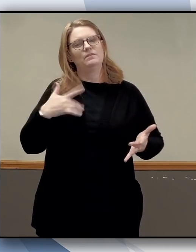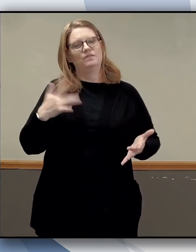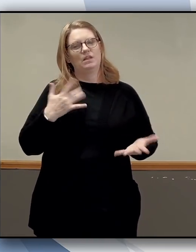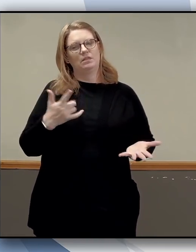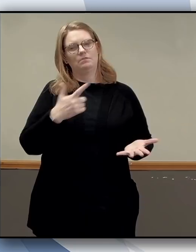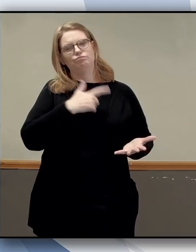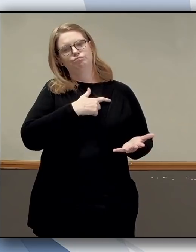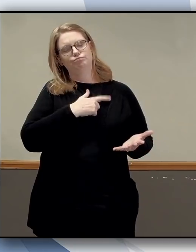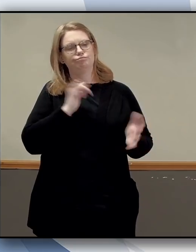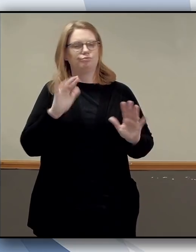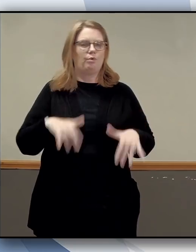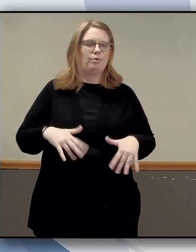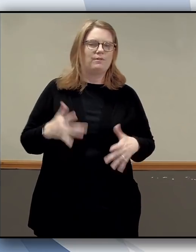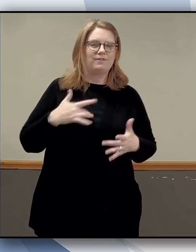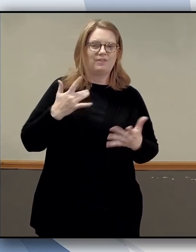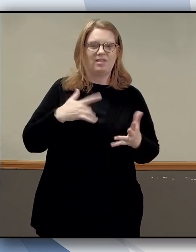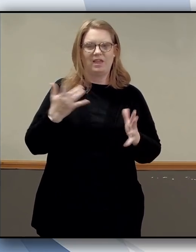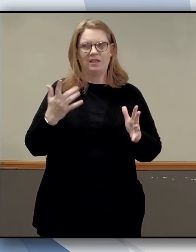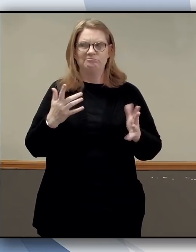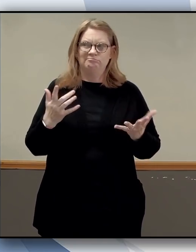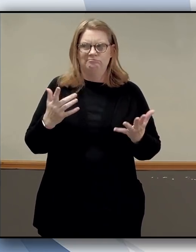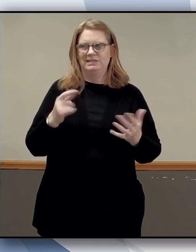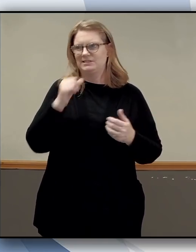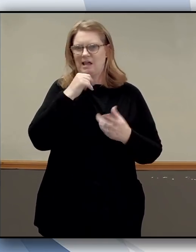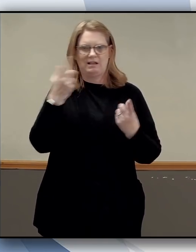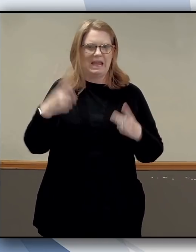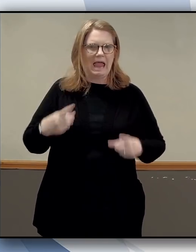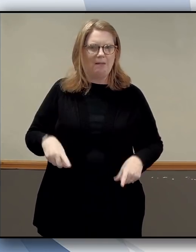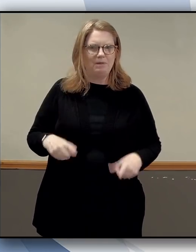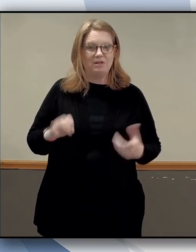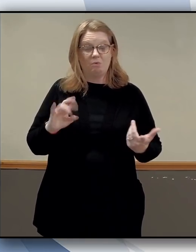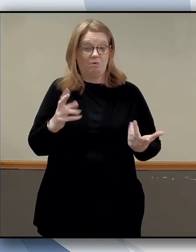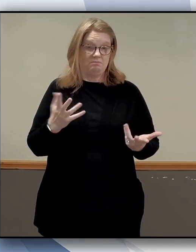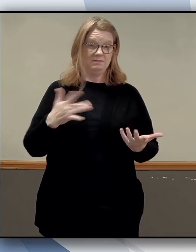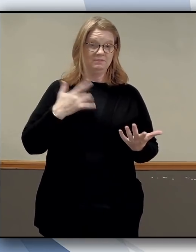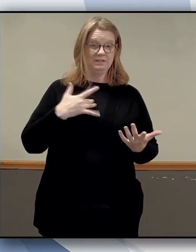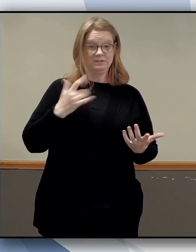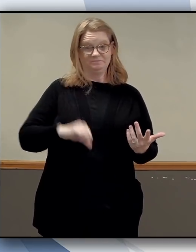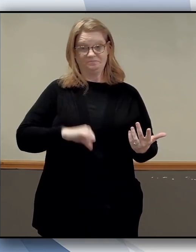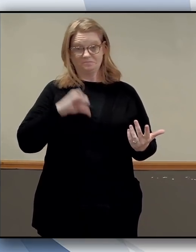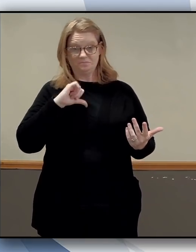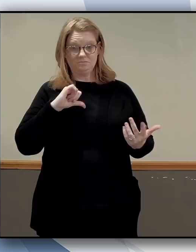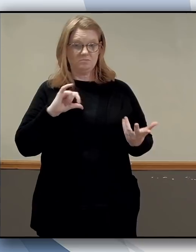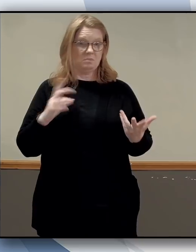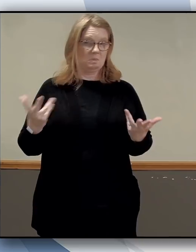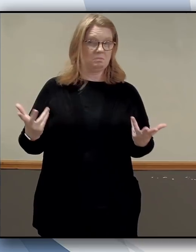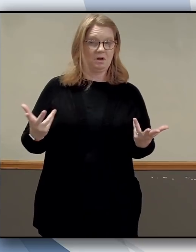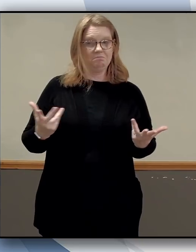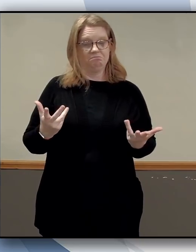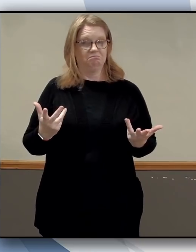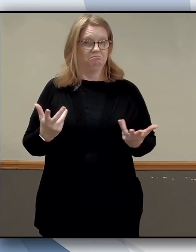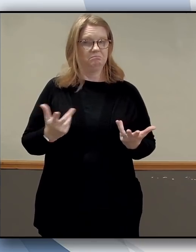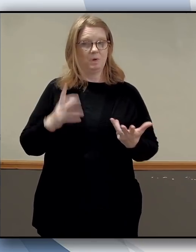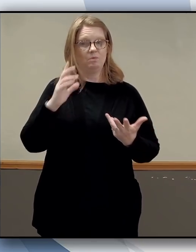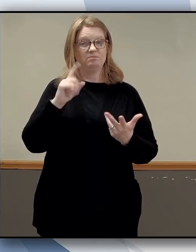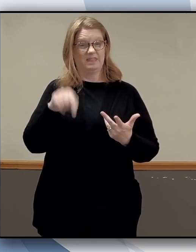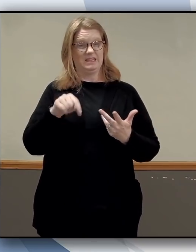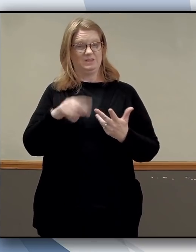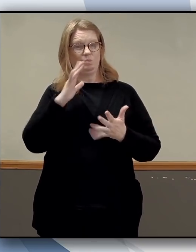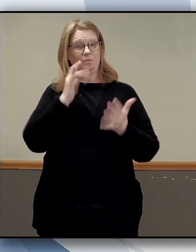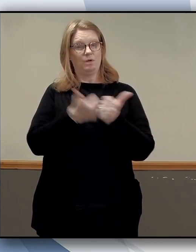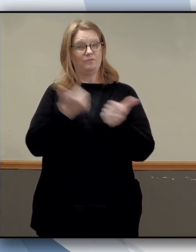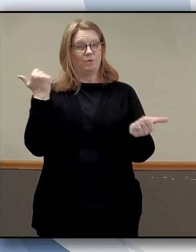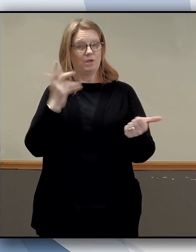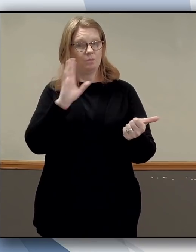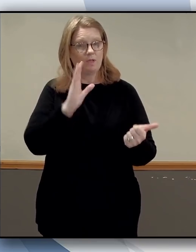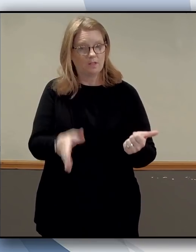of invulnerability that somehow, or even a sense of pride that somehow we were going to avoid this thing. But